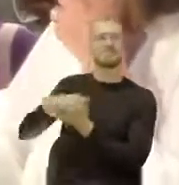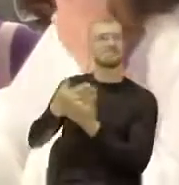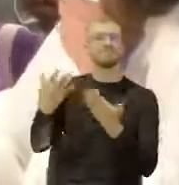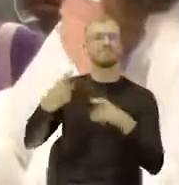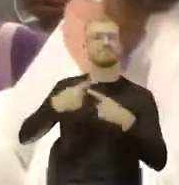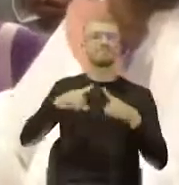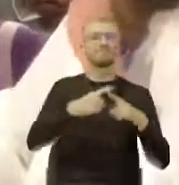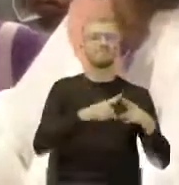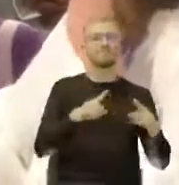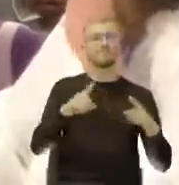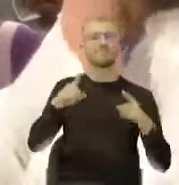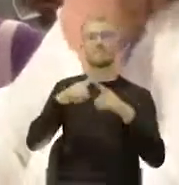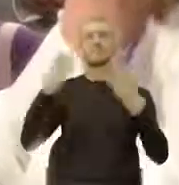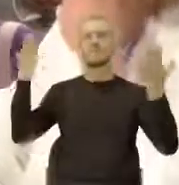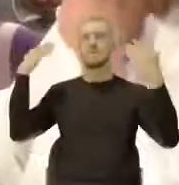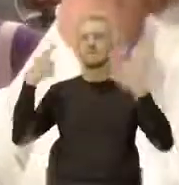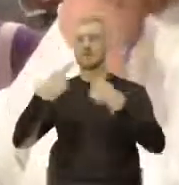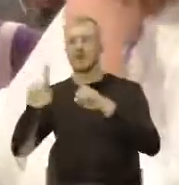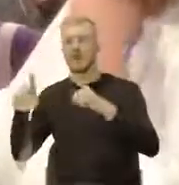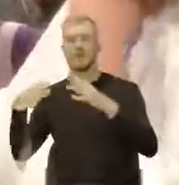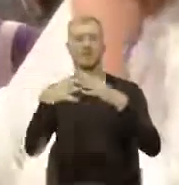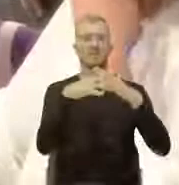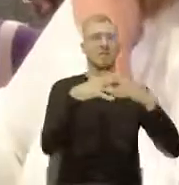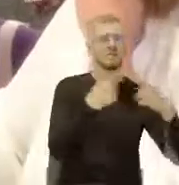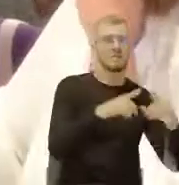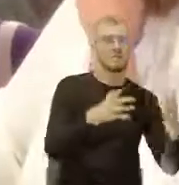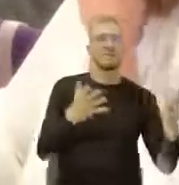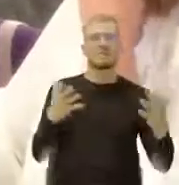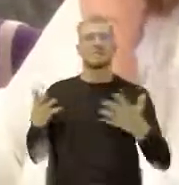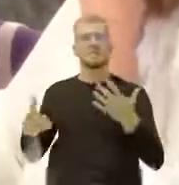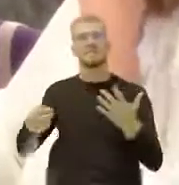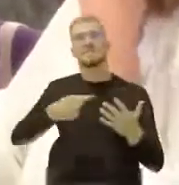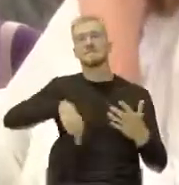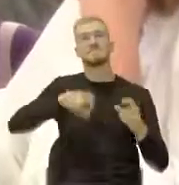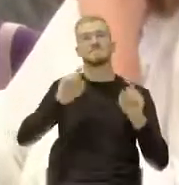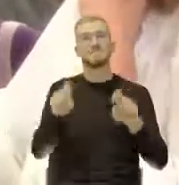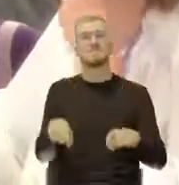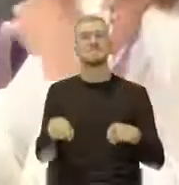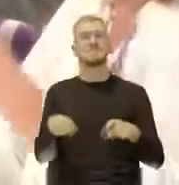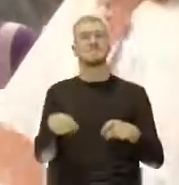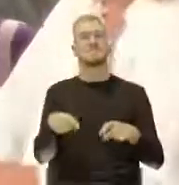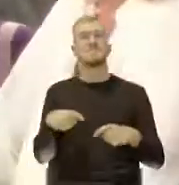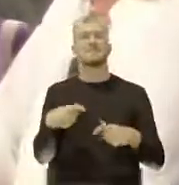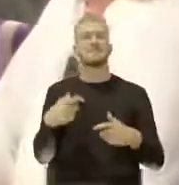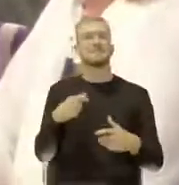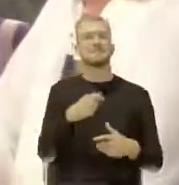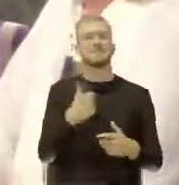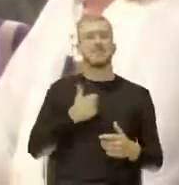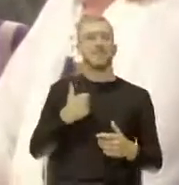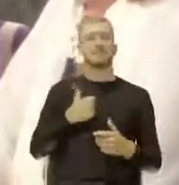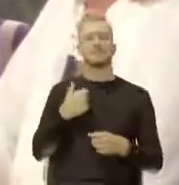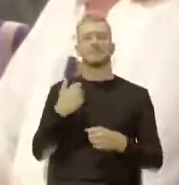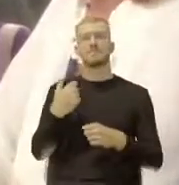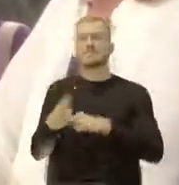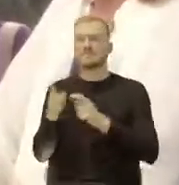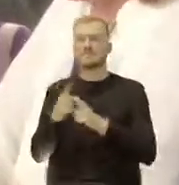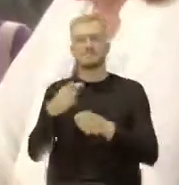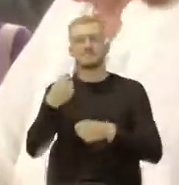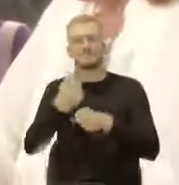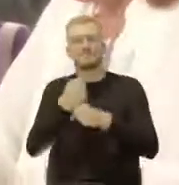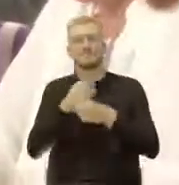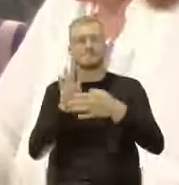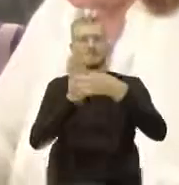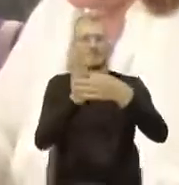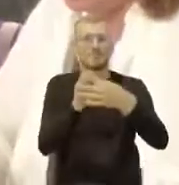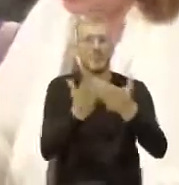with the consequences of the national and global decisions, with whatever we have at hand. So I think the one thing that we